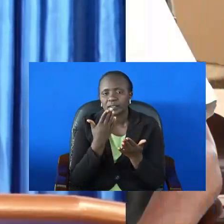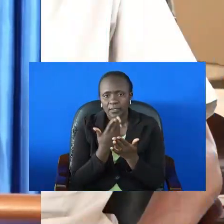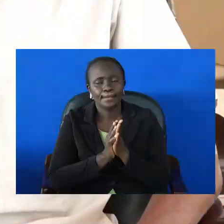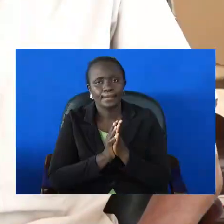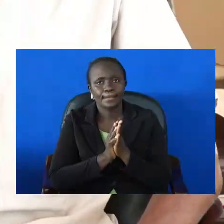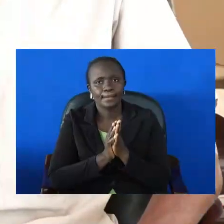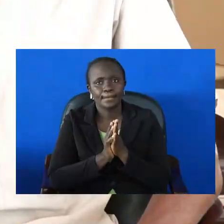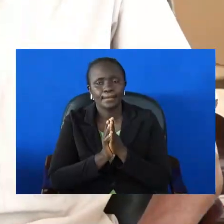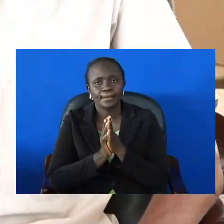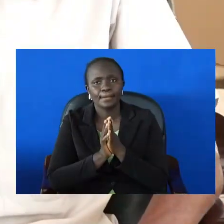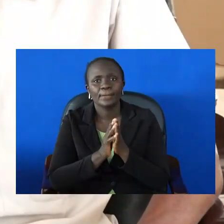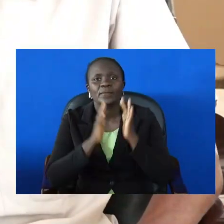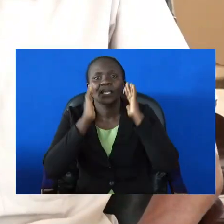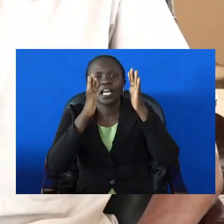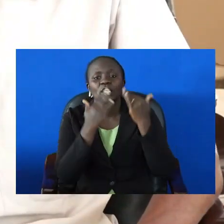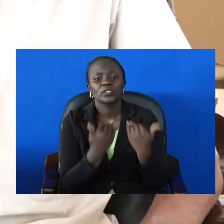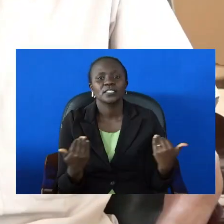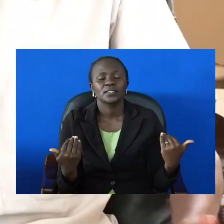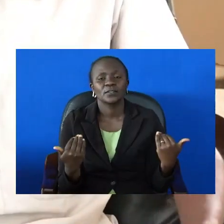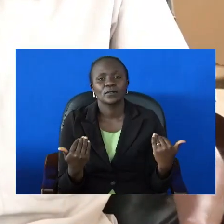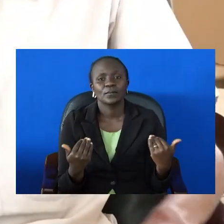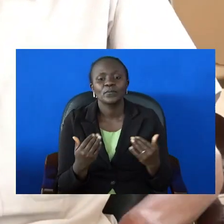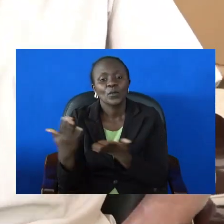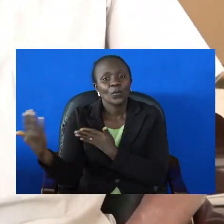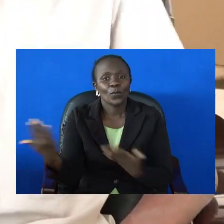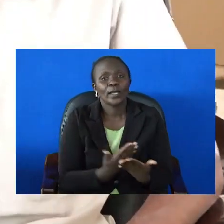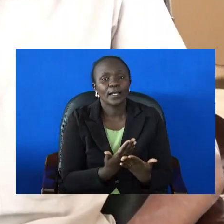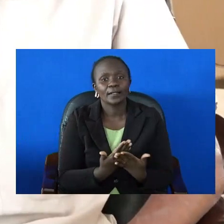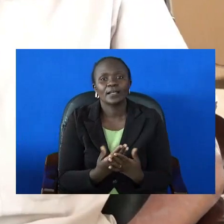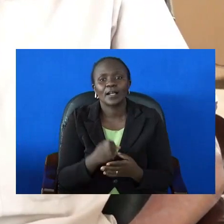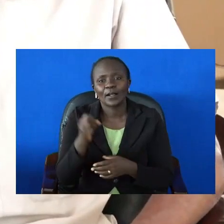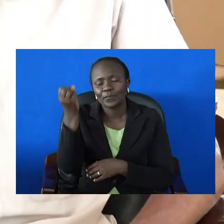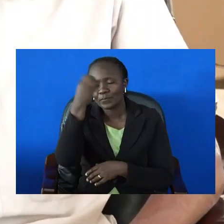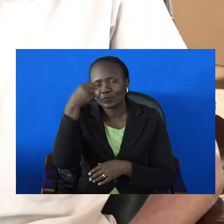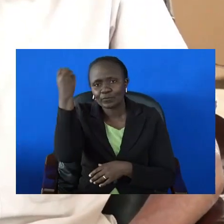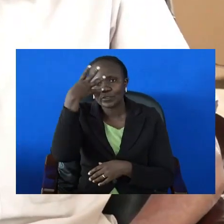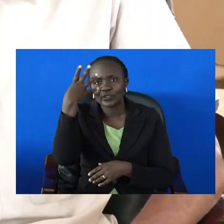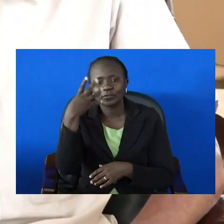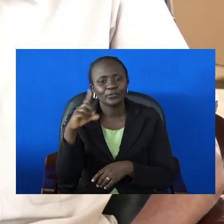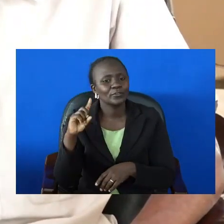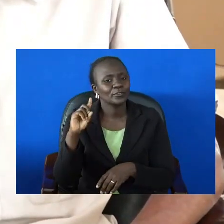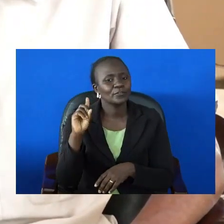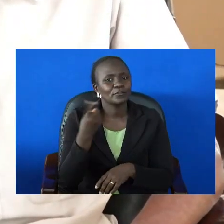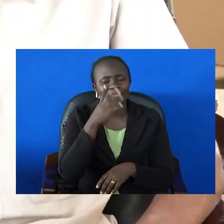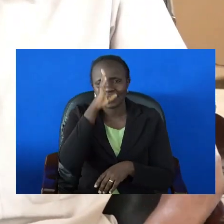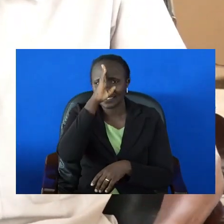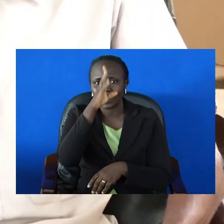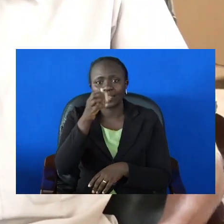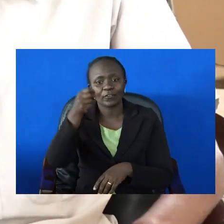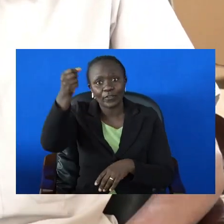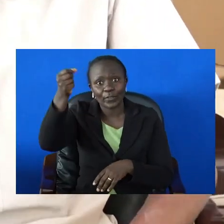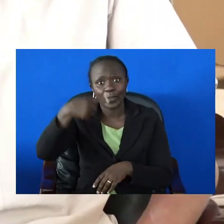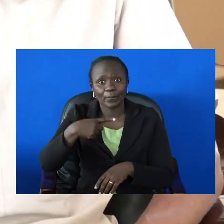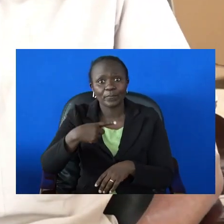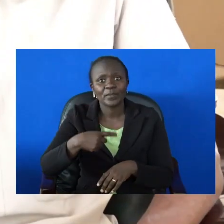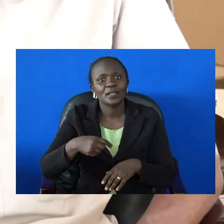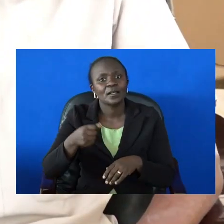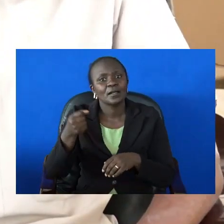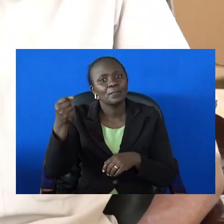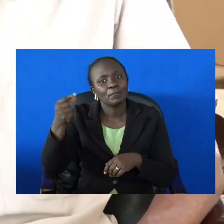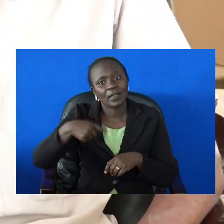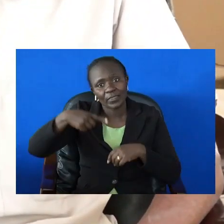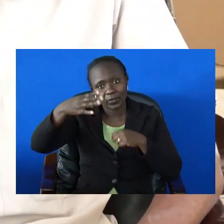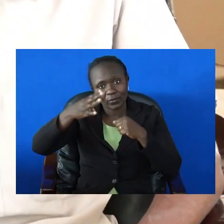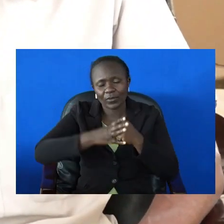you. Hello, children. Welcome to this beautiful Sunday. It's the first Sunday of the month. I hope your October has been